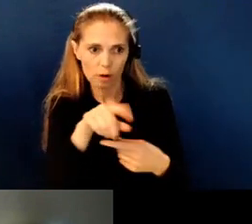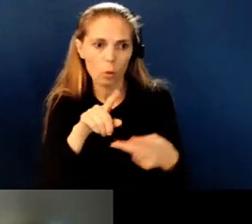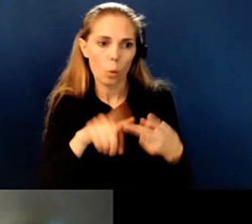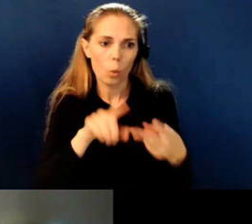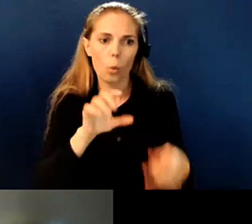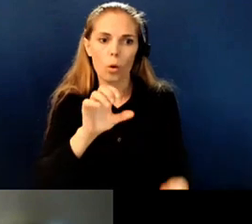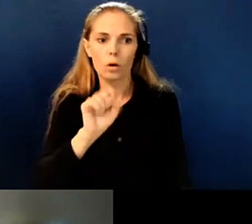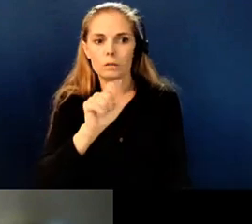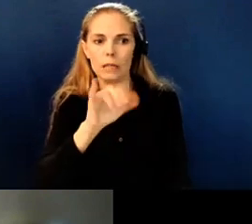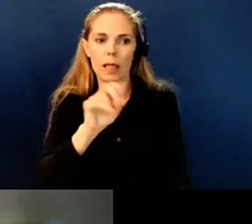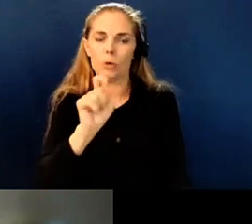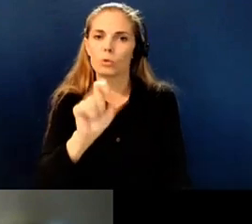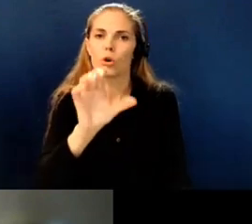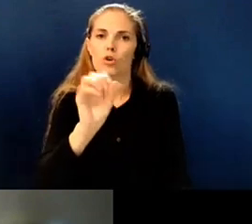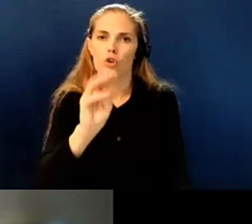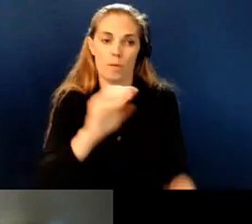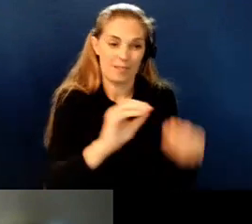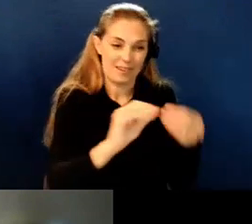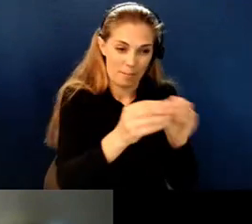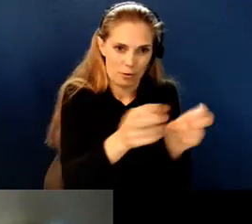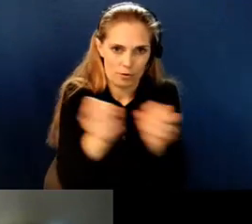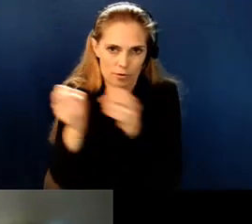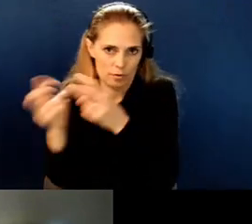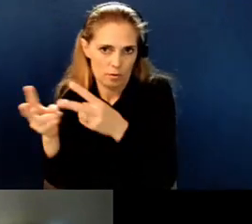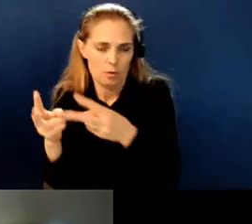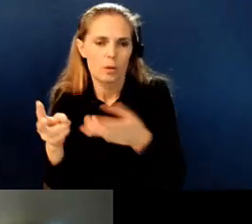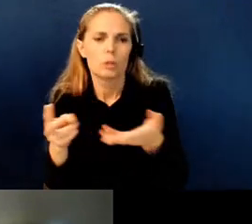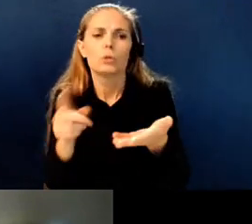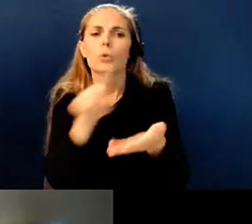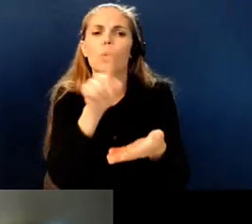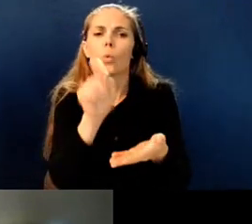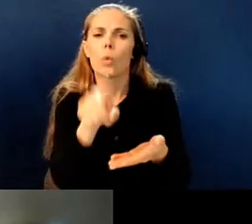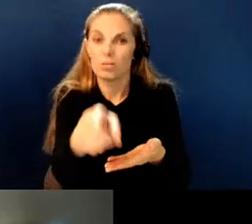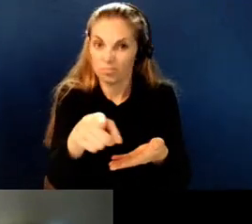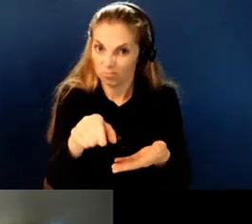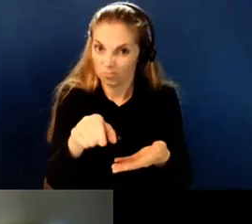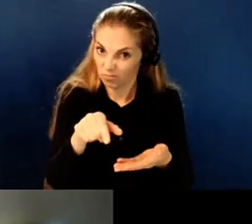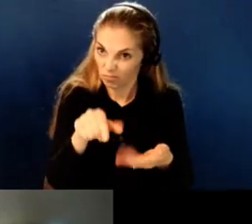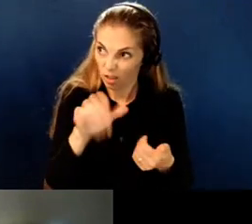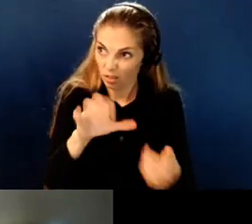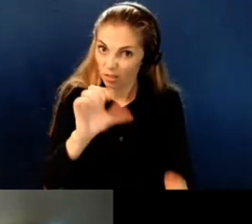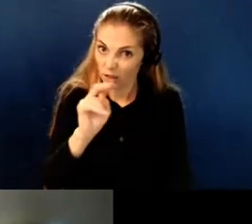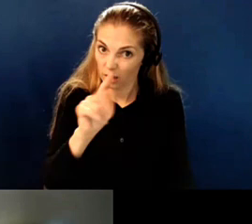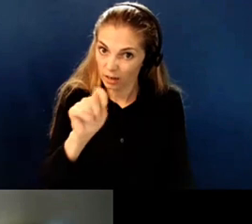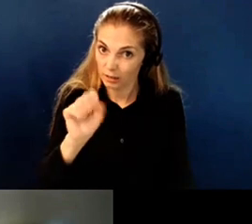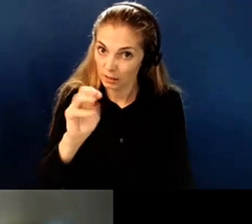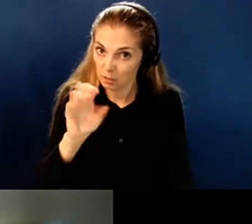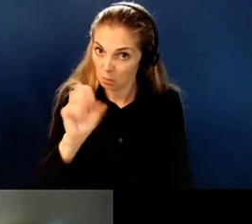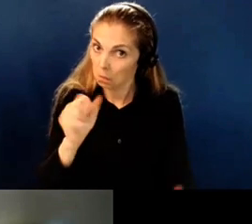work for you, for your program? What will be your takeaway from this session?